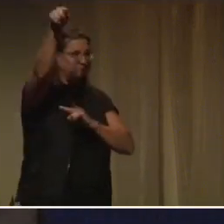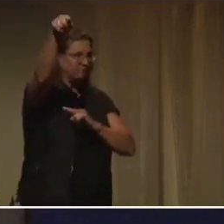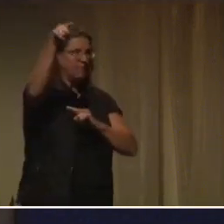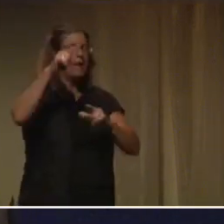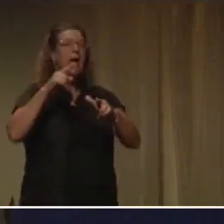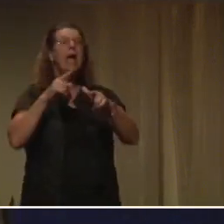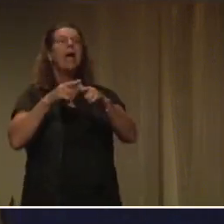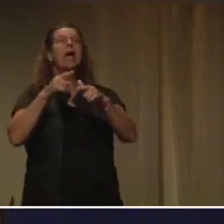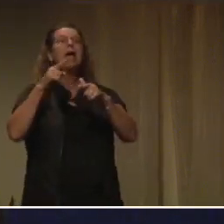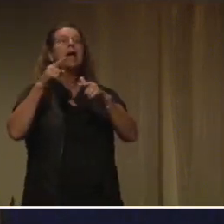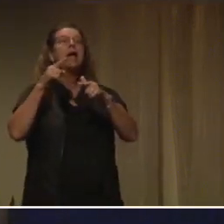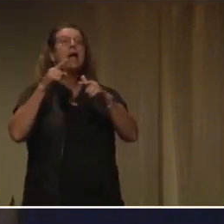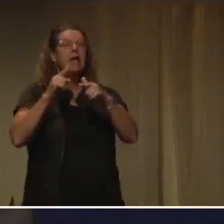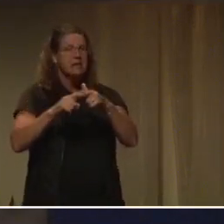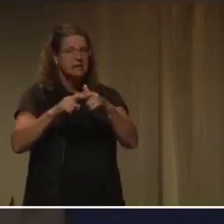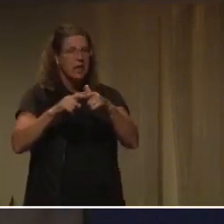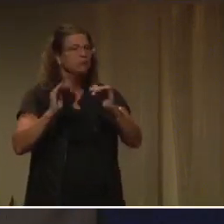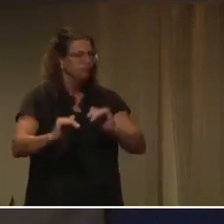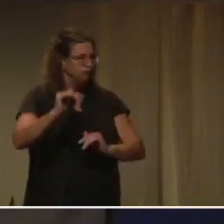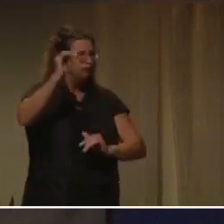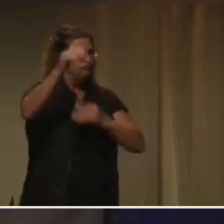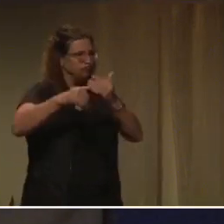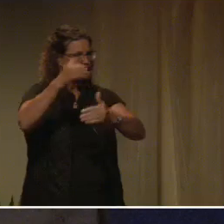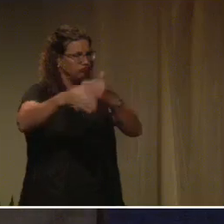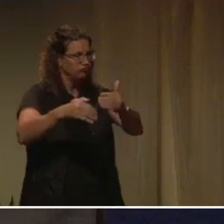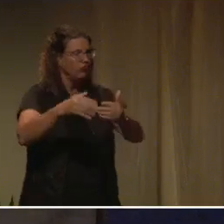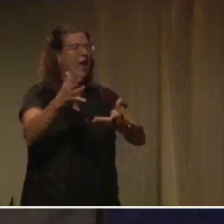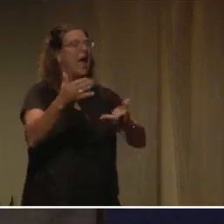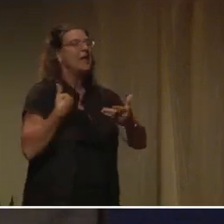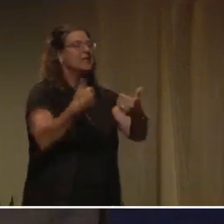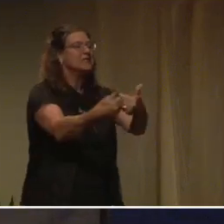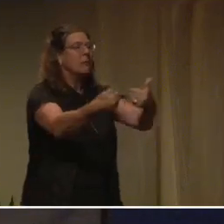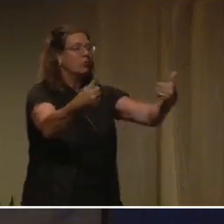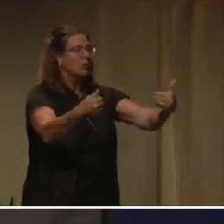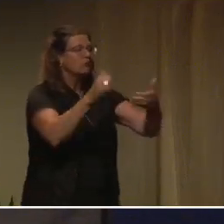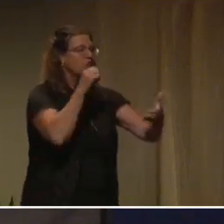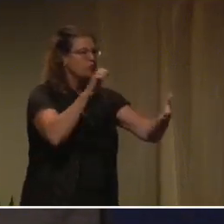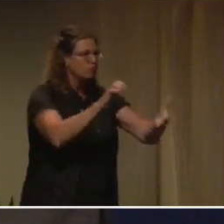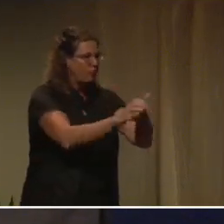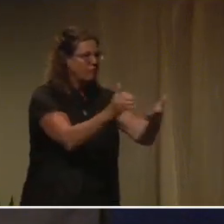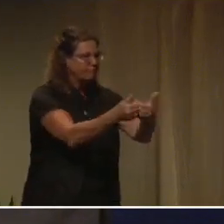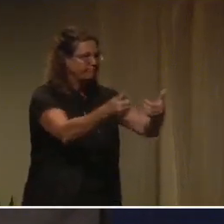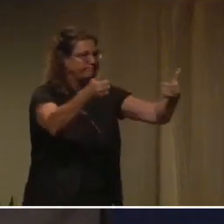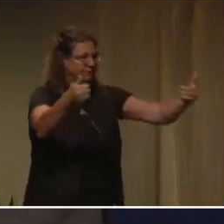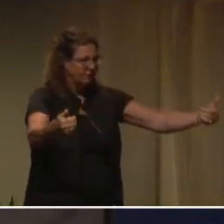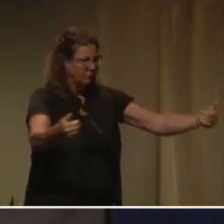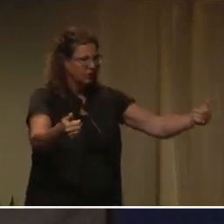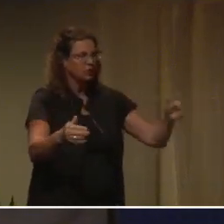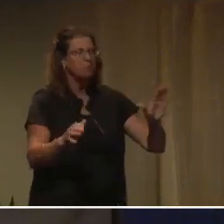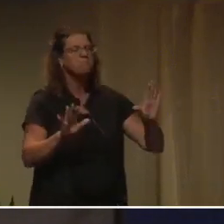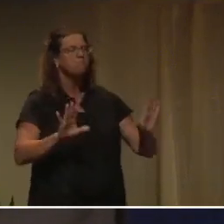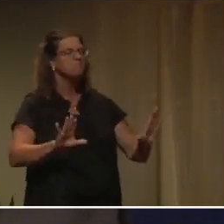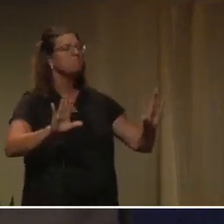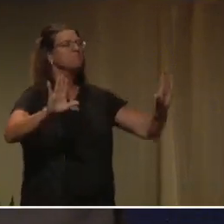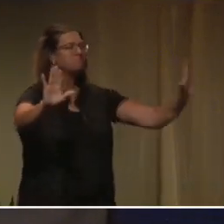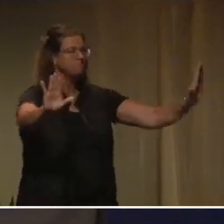the separation from your wife, and that occasioned some searching, but not necessarily in the right